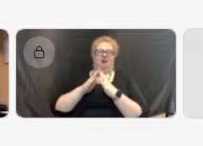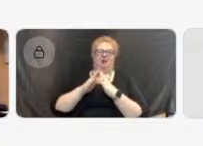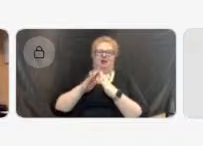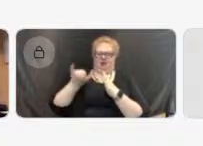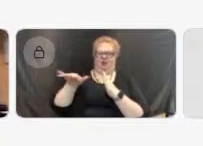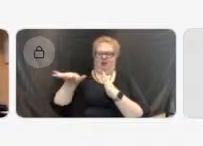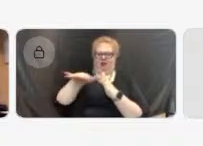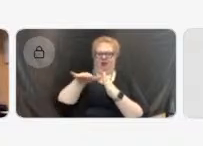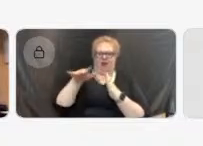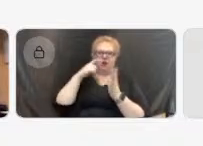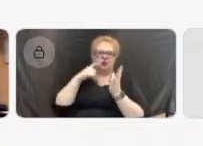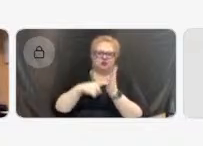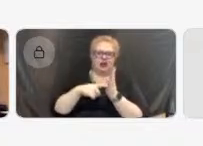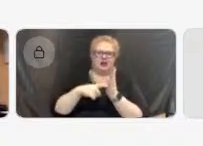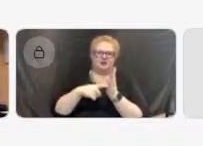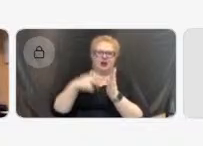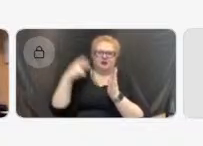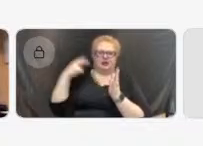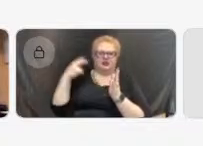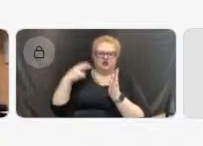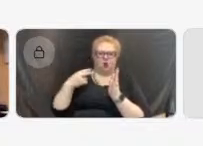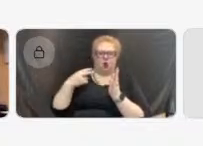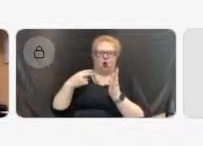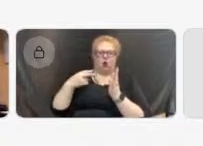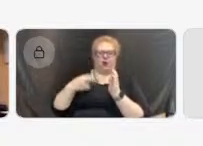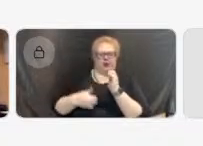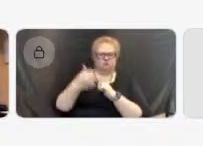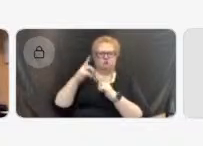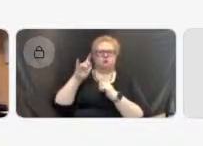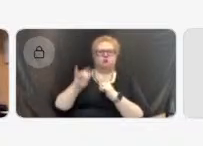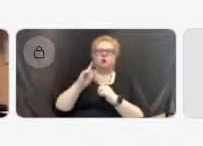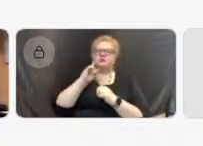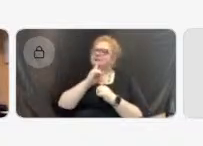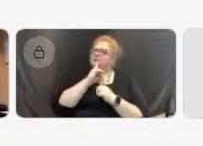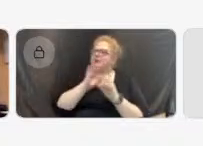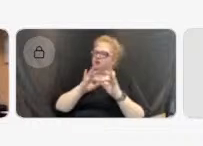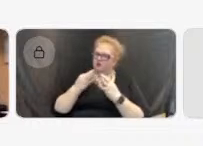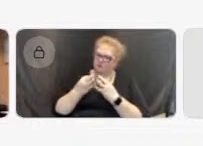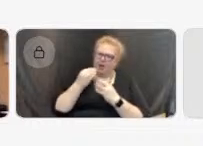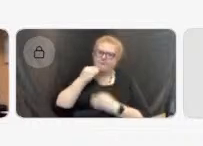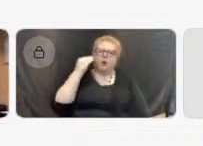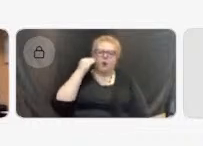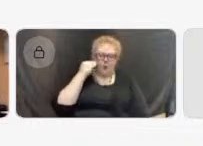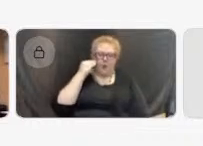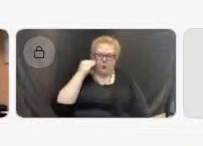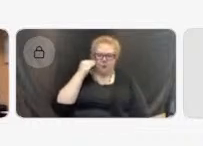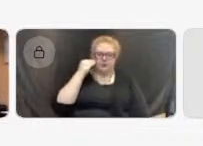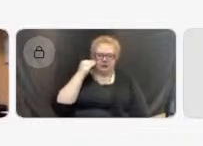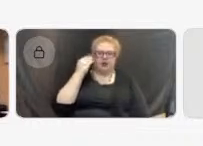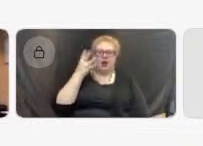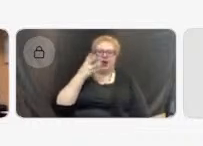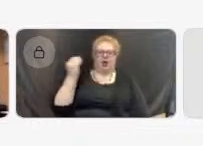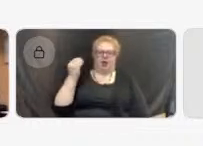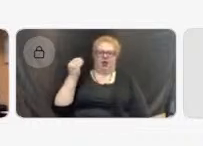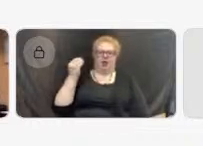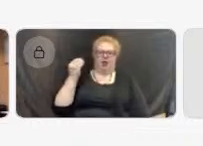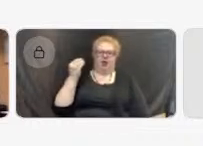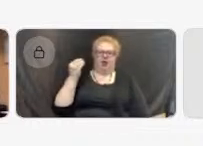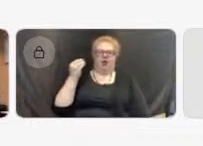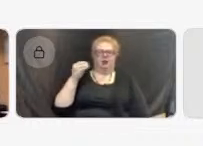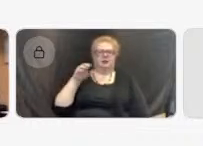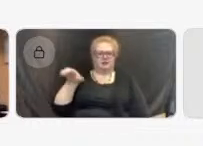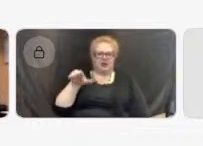been made up primarily of single-family homes. And for the most part, it's done really